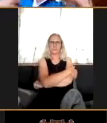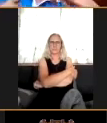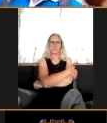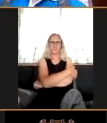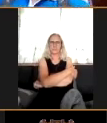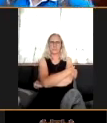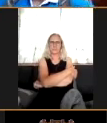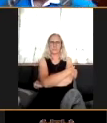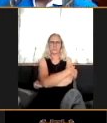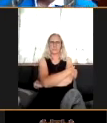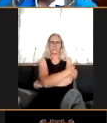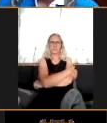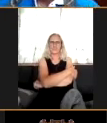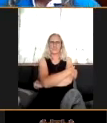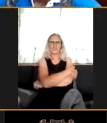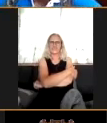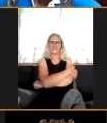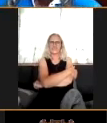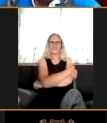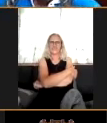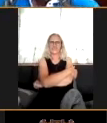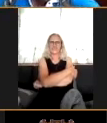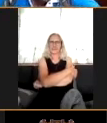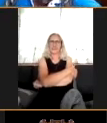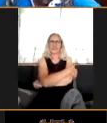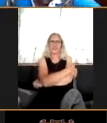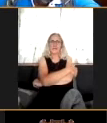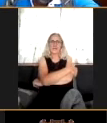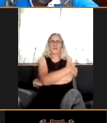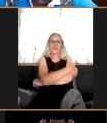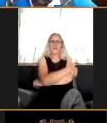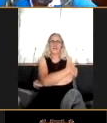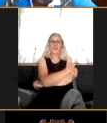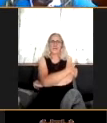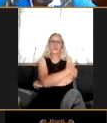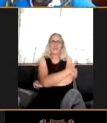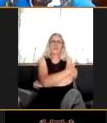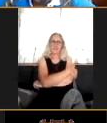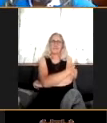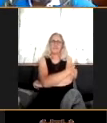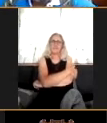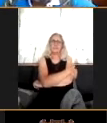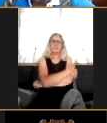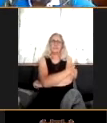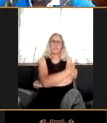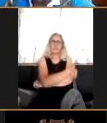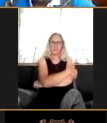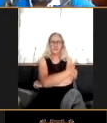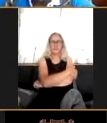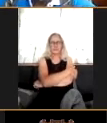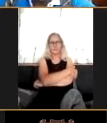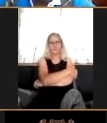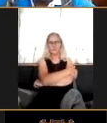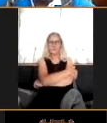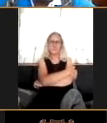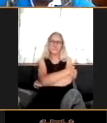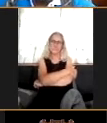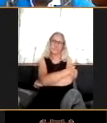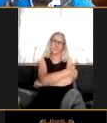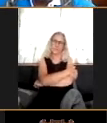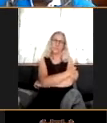Whew, that's so powerful. I want to say that again. Don't let the enemy lie,